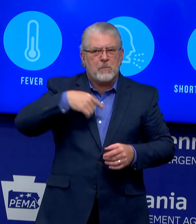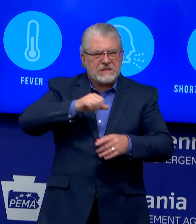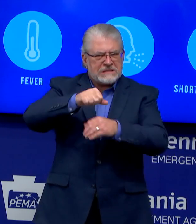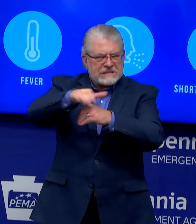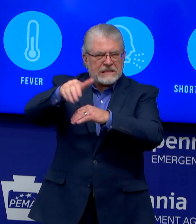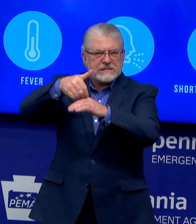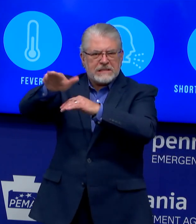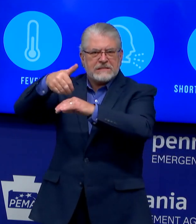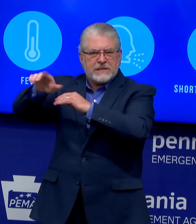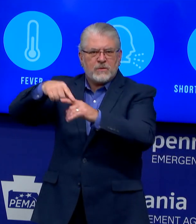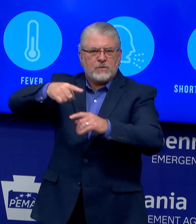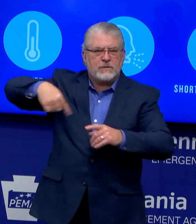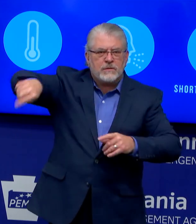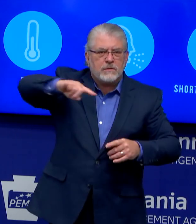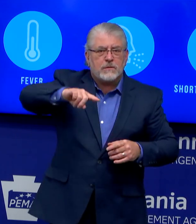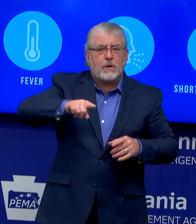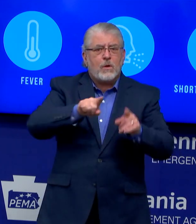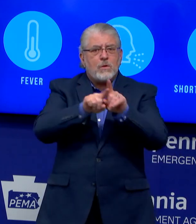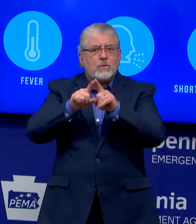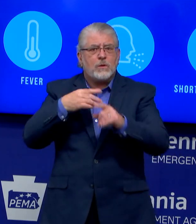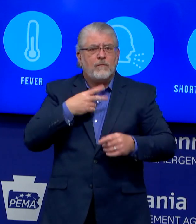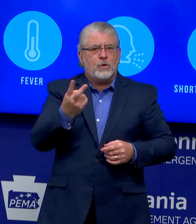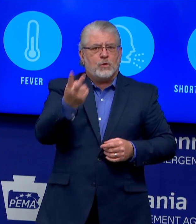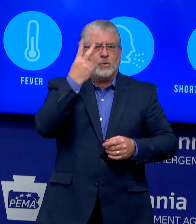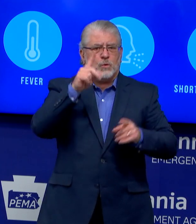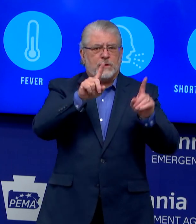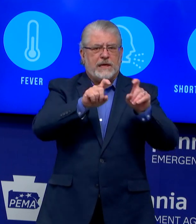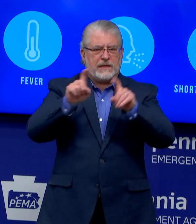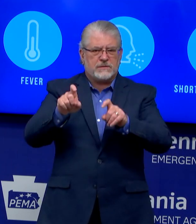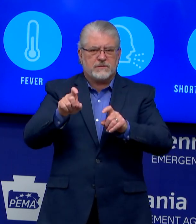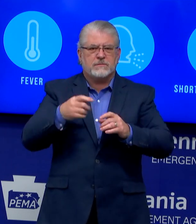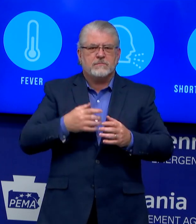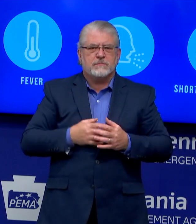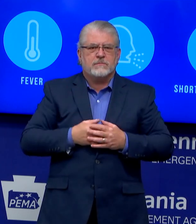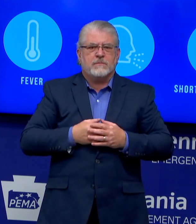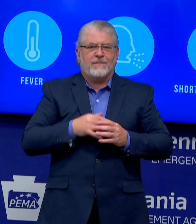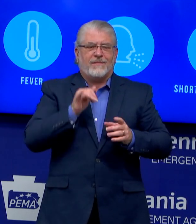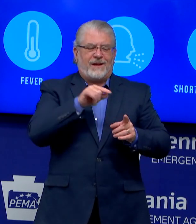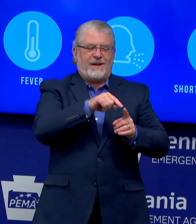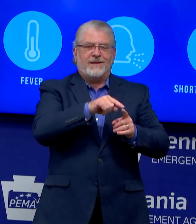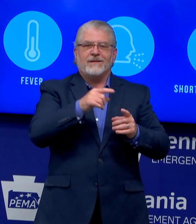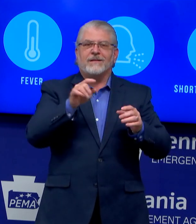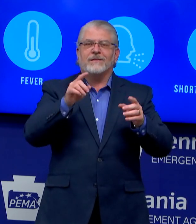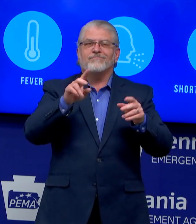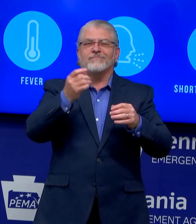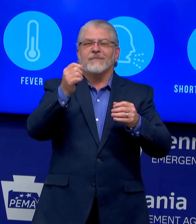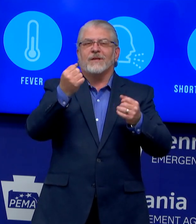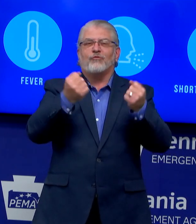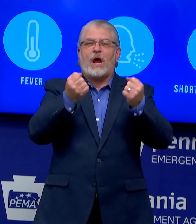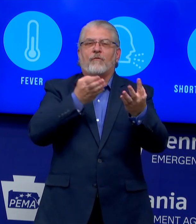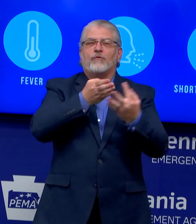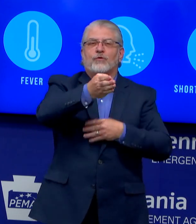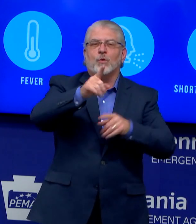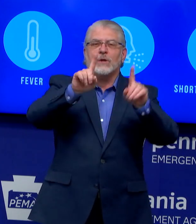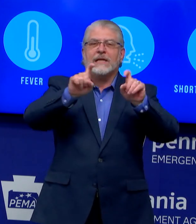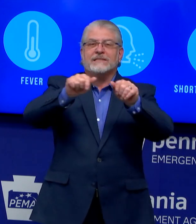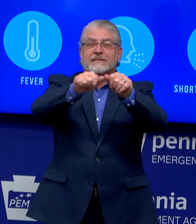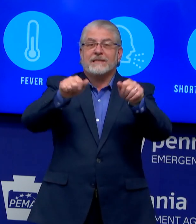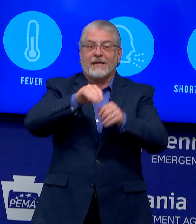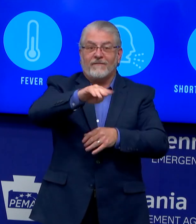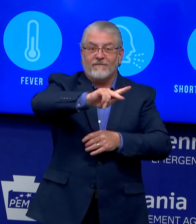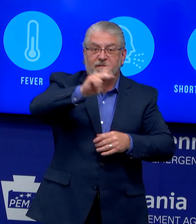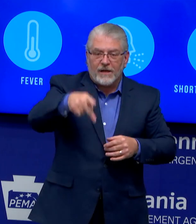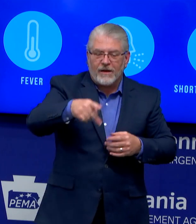2 testing sites, mass testing sites. The first was in Philadelphia and the second in Montgomery County.